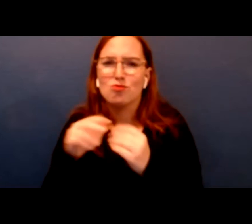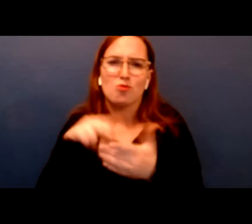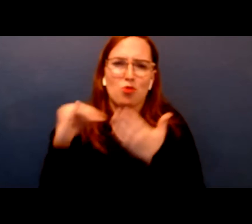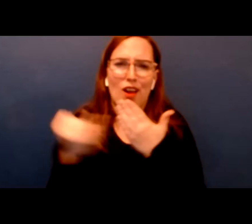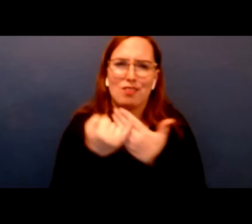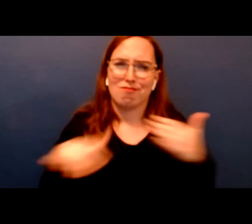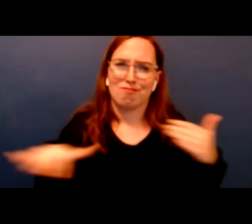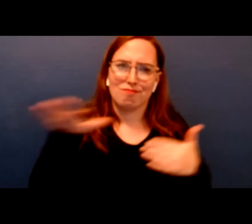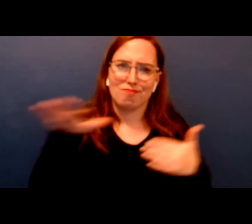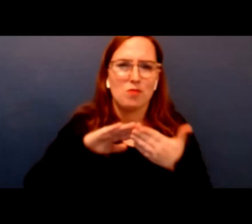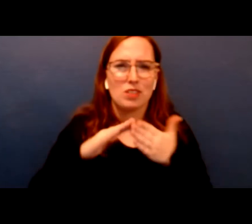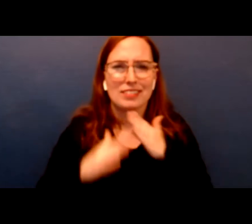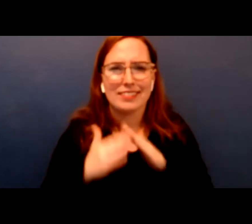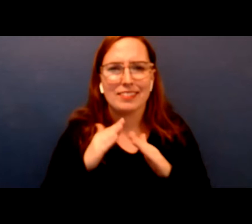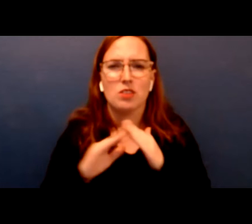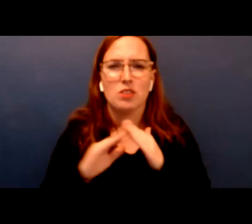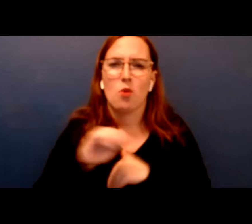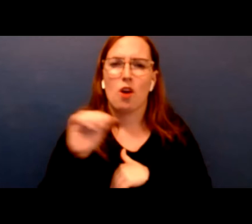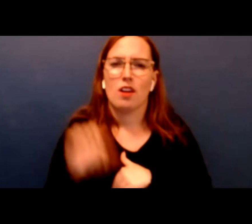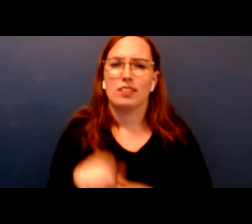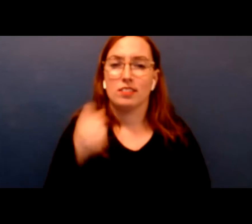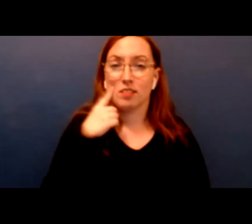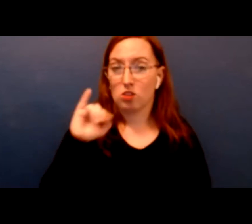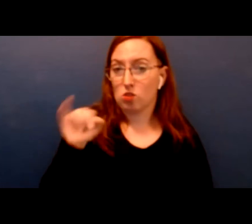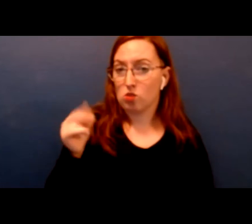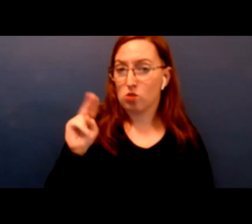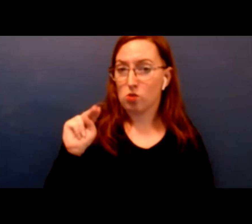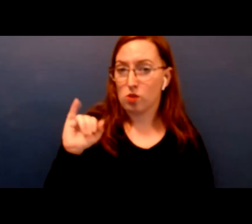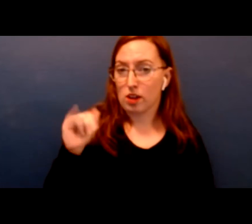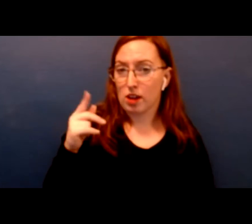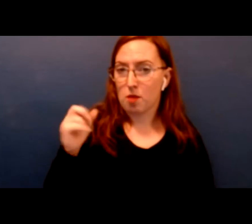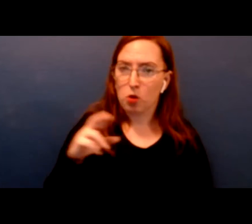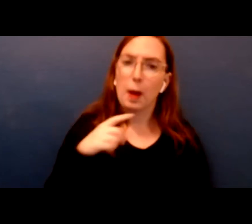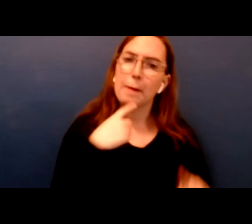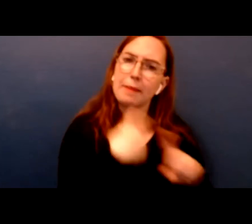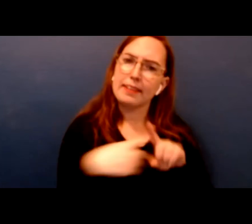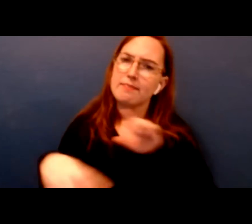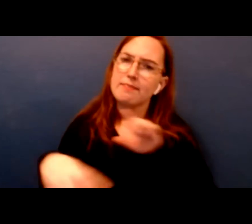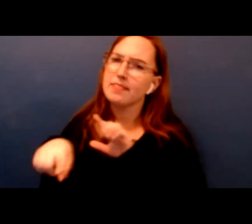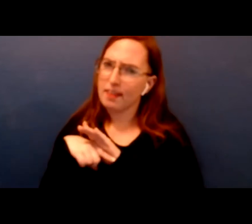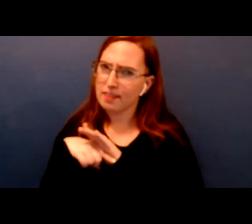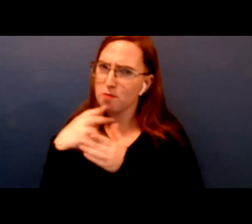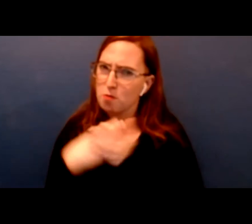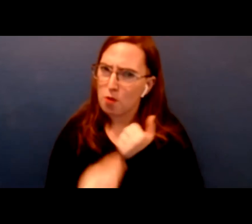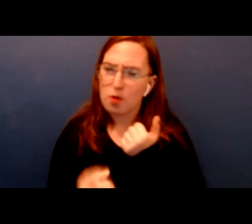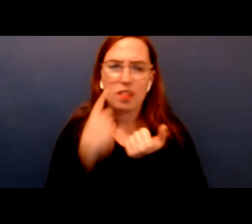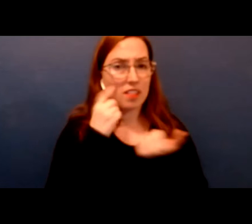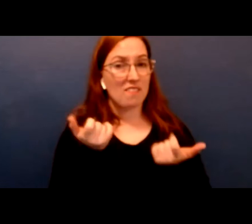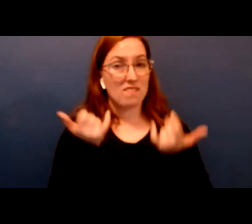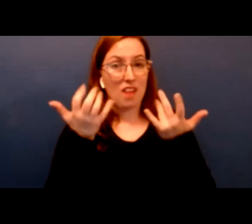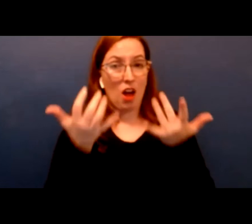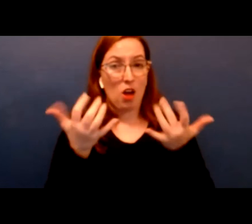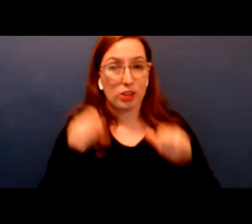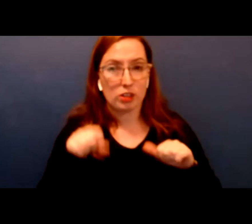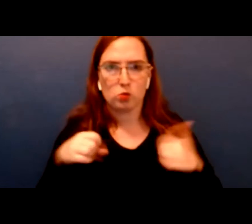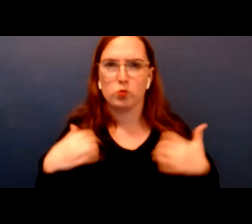has positives and negatives, and the fire issue was something really important to understand. Managing our